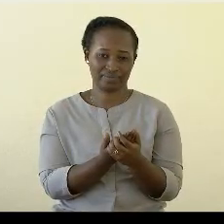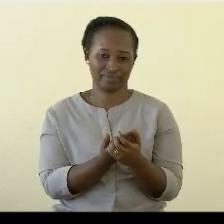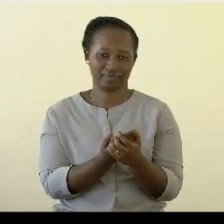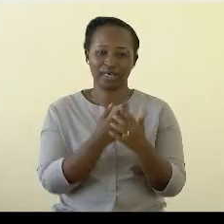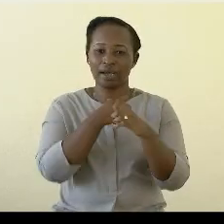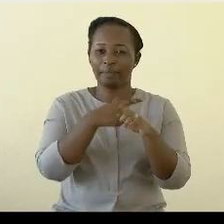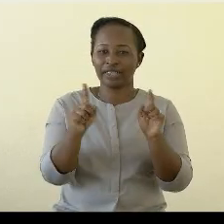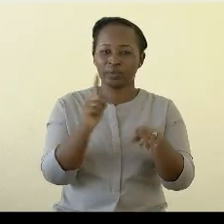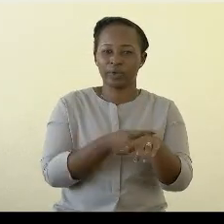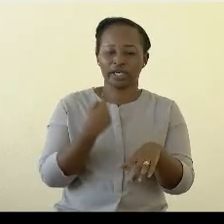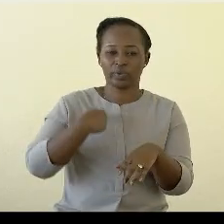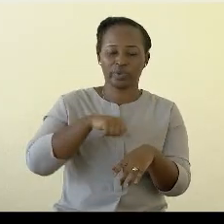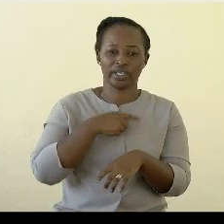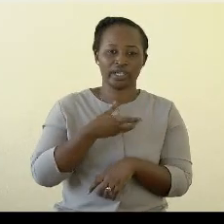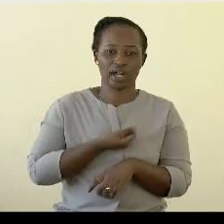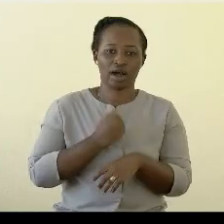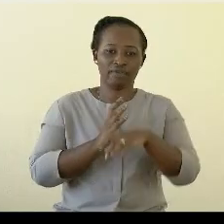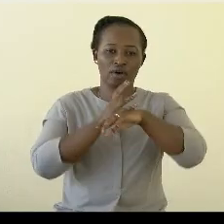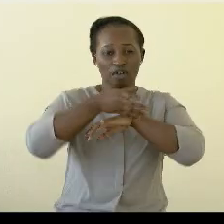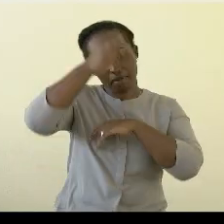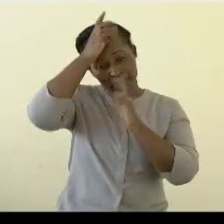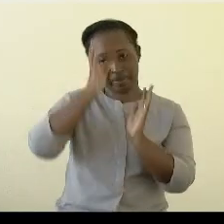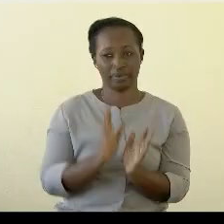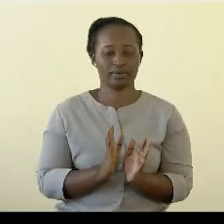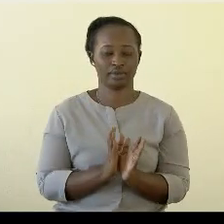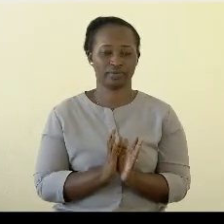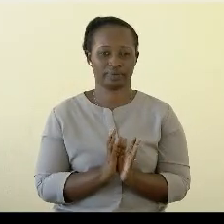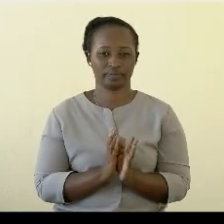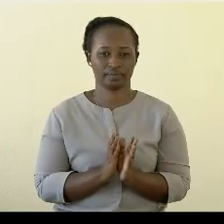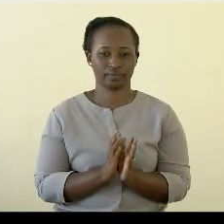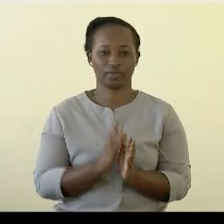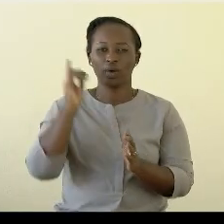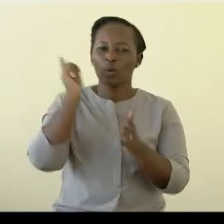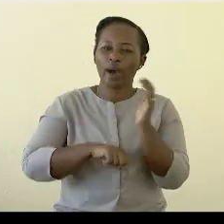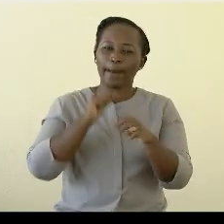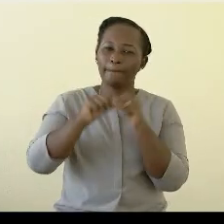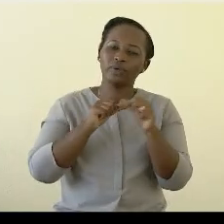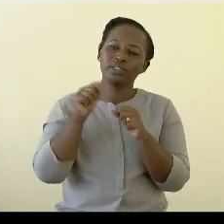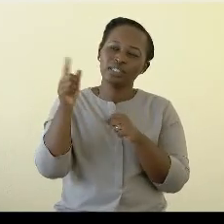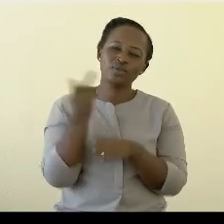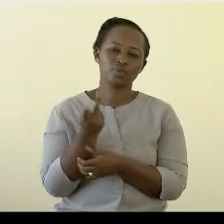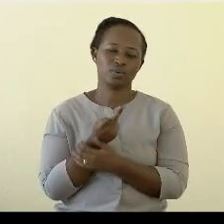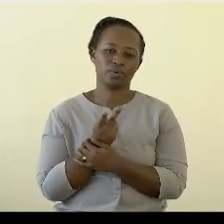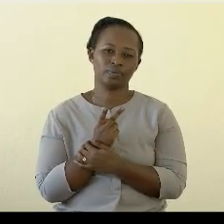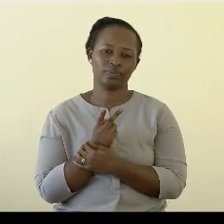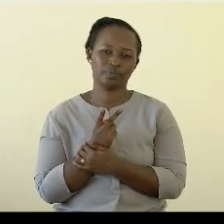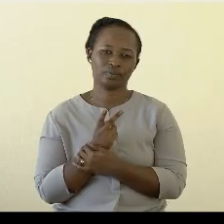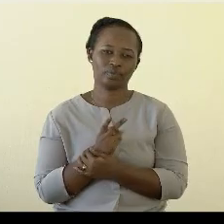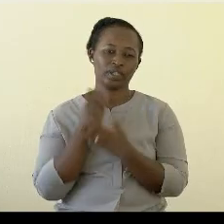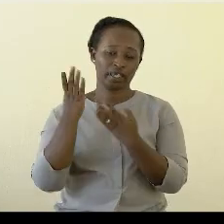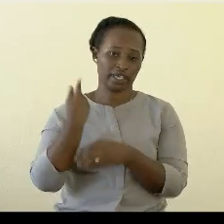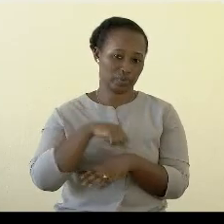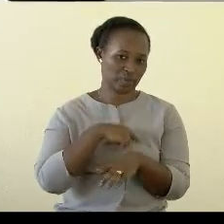But when we have overpopulation, what about these two? So here we